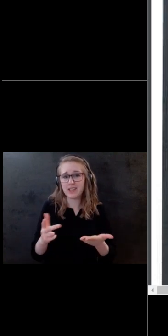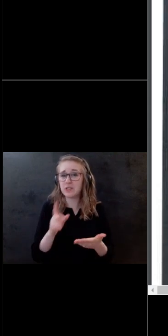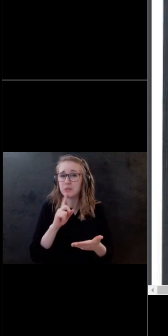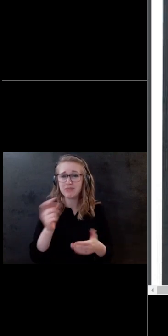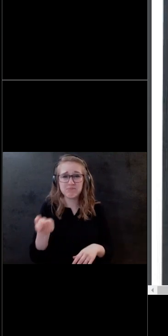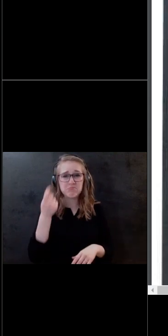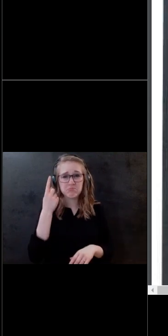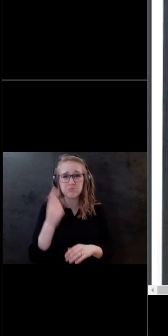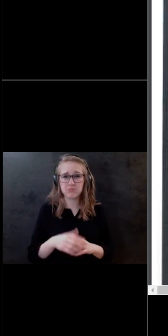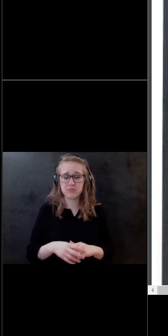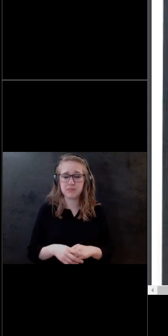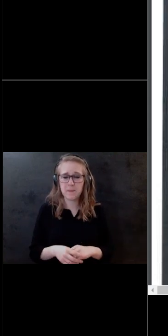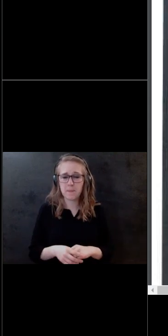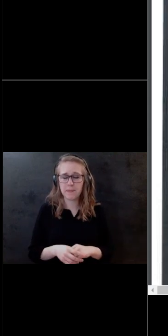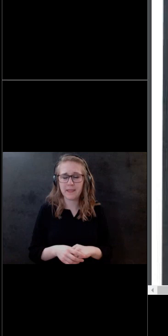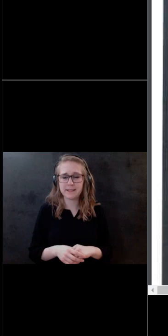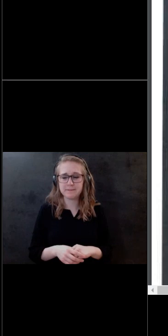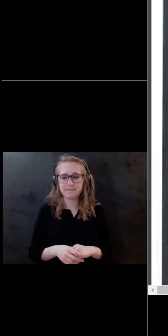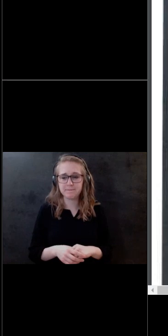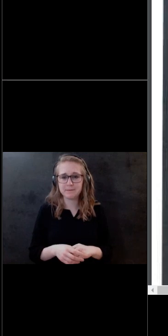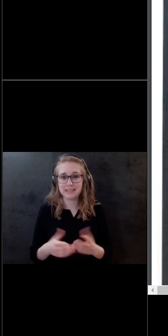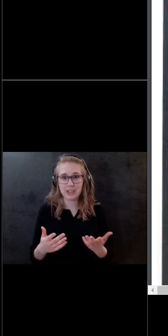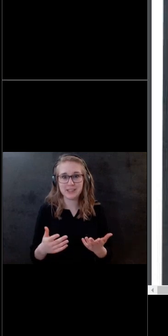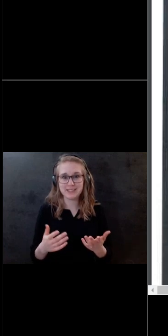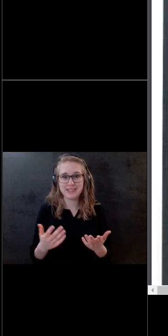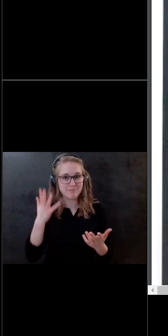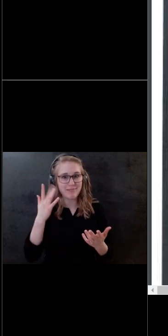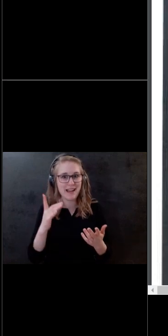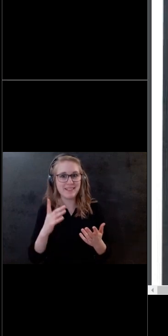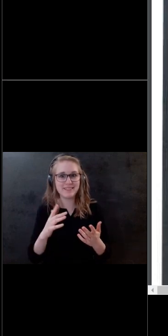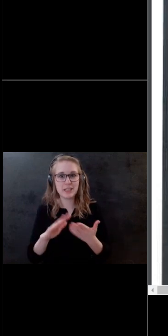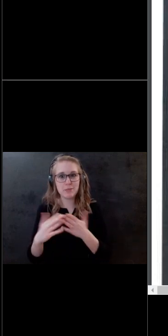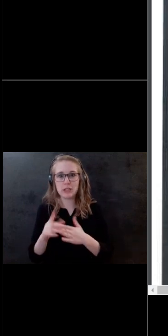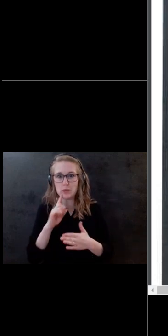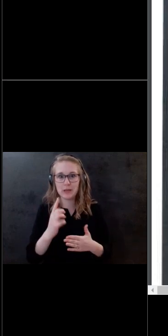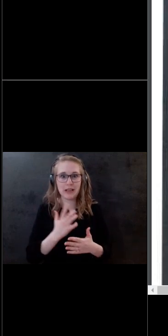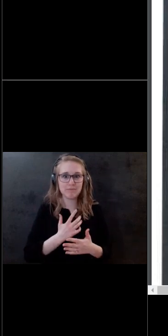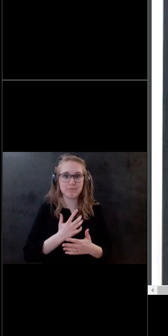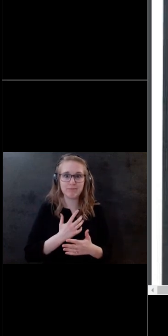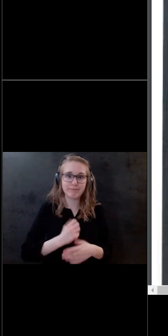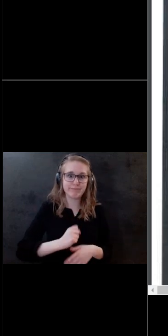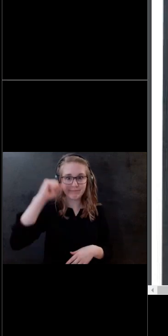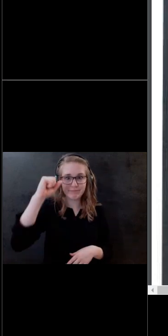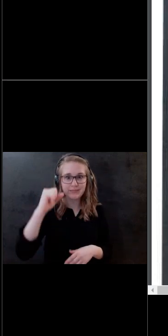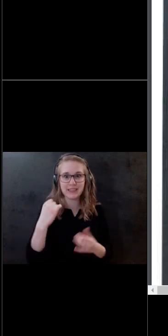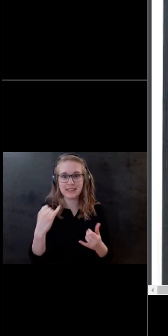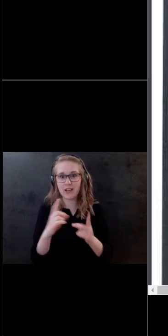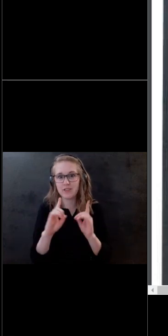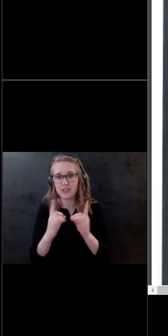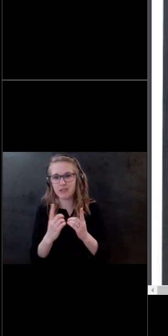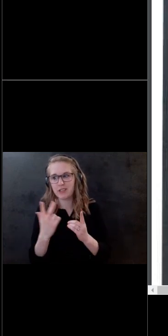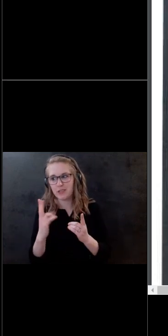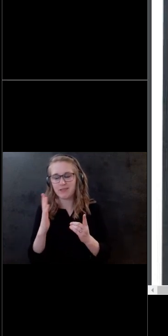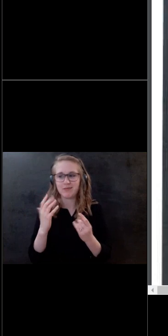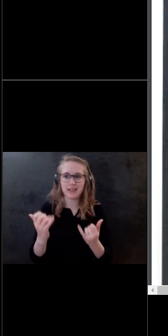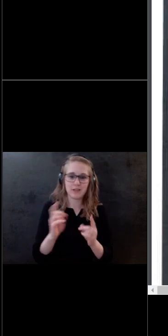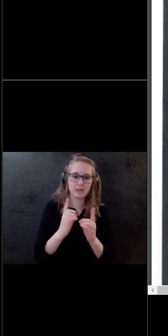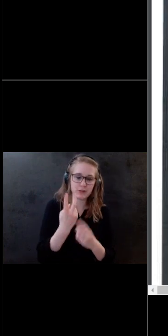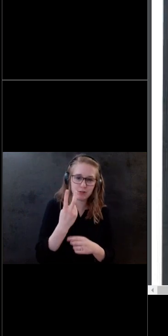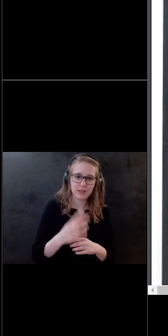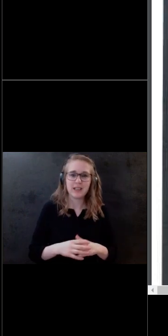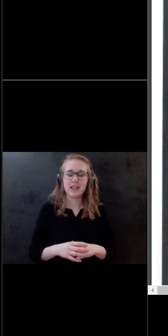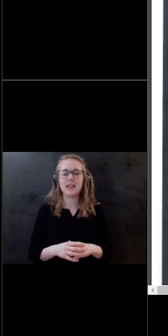understandable that there's an outcry in the community, especially, I know it used to be District 3, now it's District 2. But,